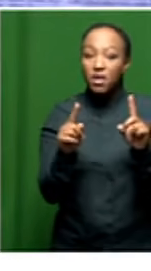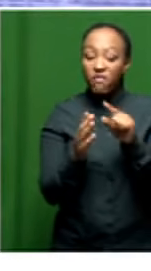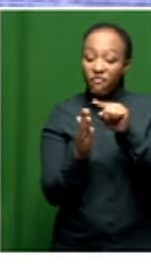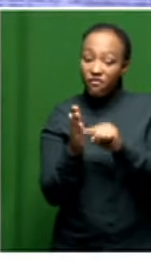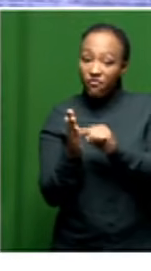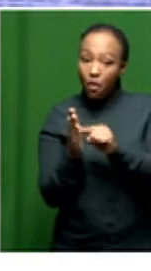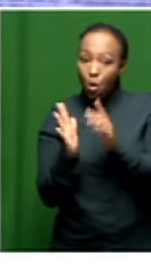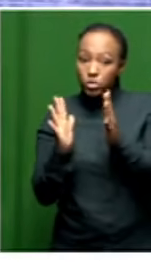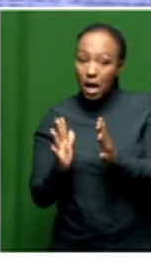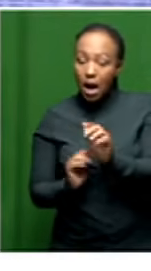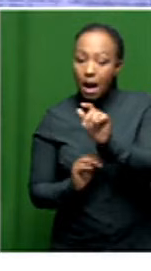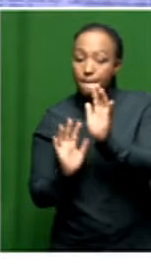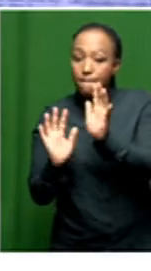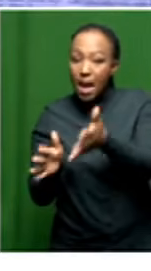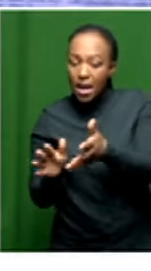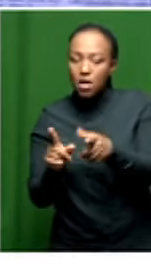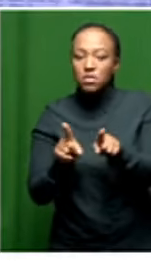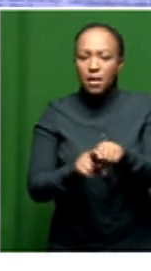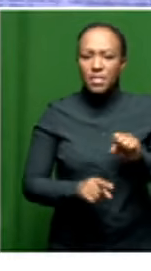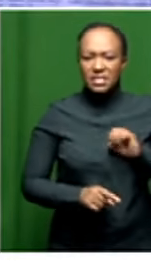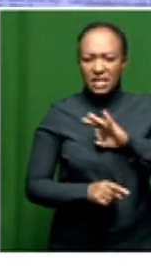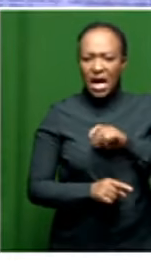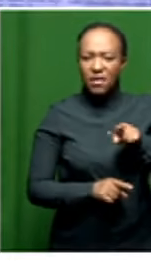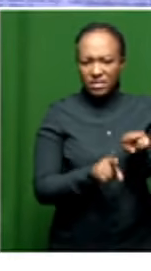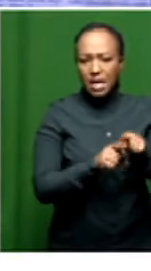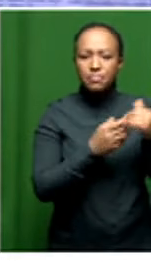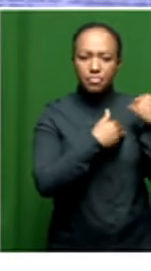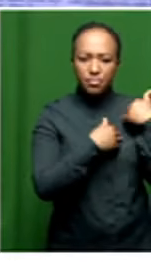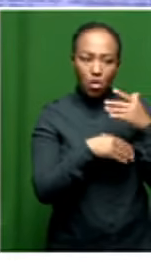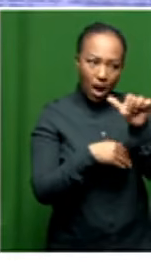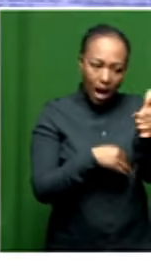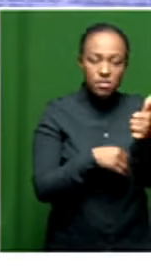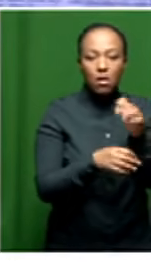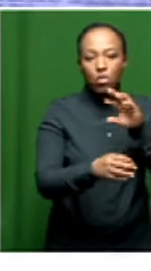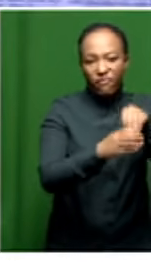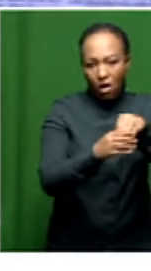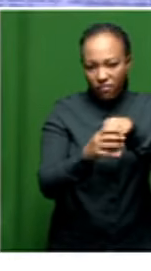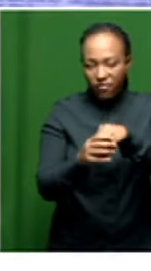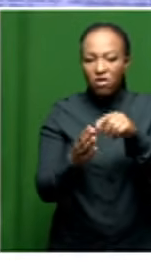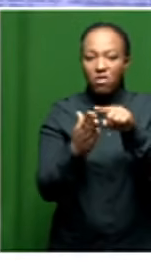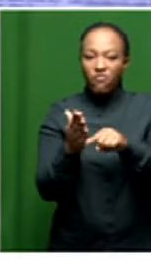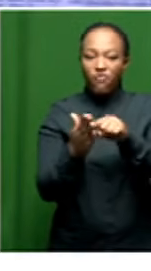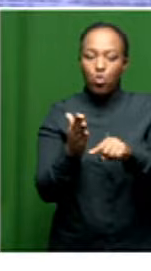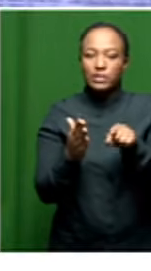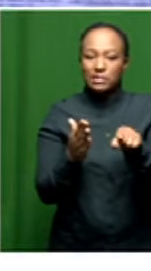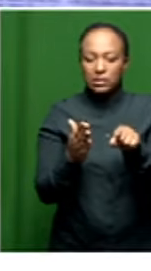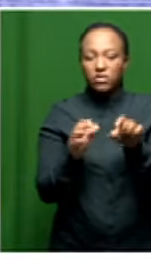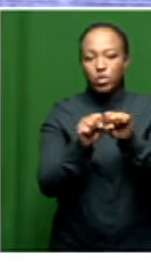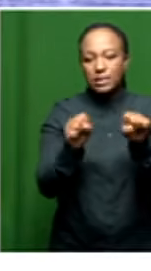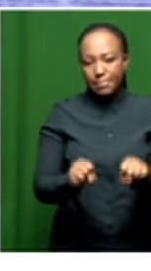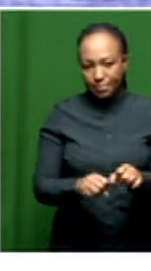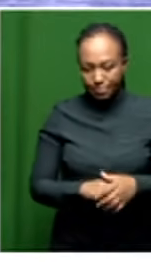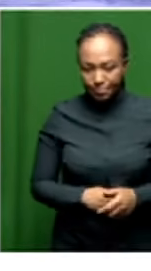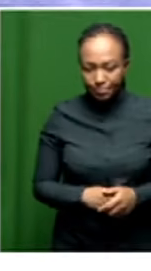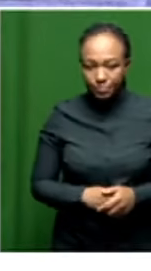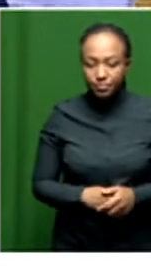voters, but also for the electoral staff and other stakeholders that are working within the election system. I